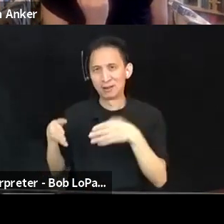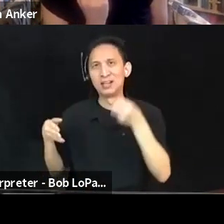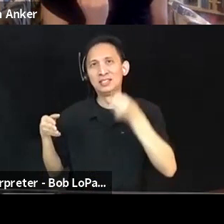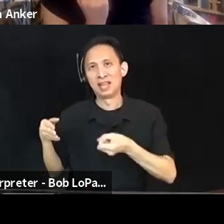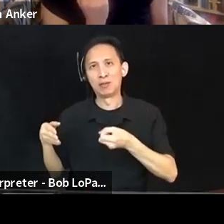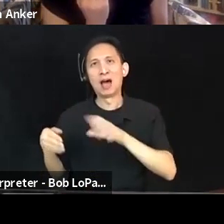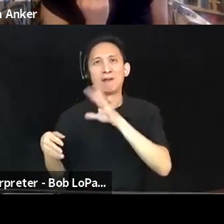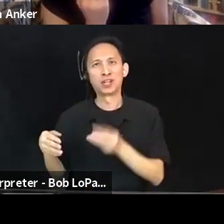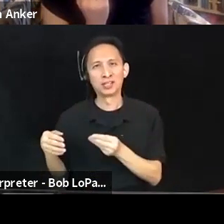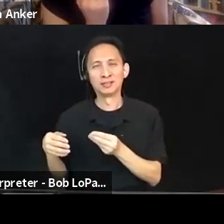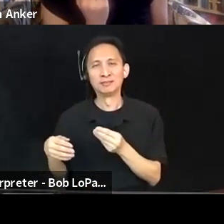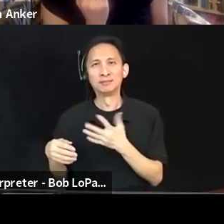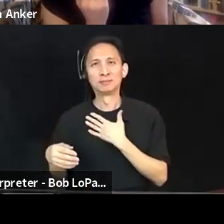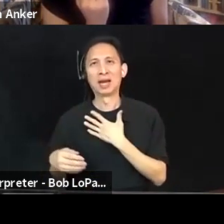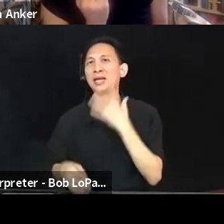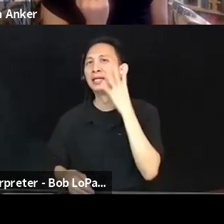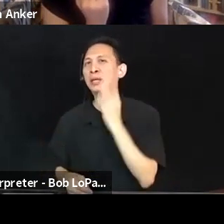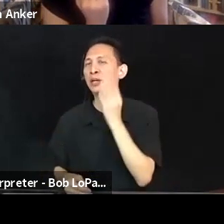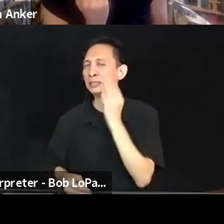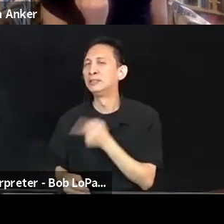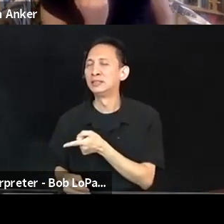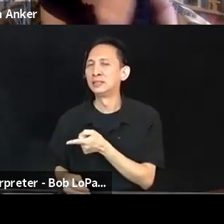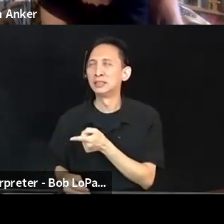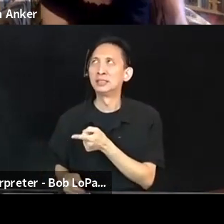experience, which is,